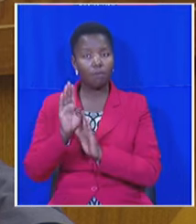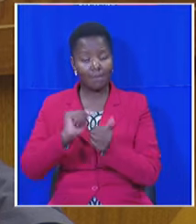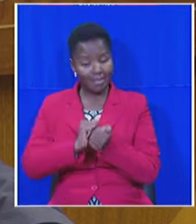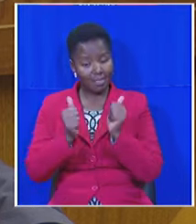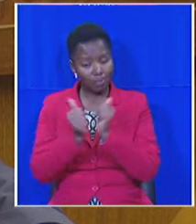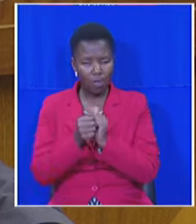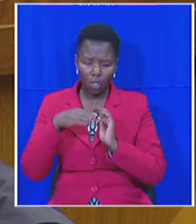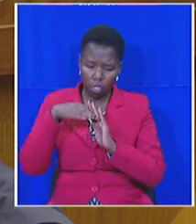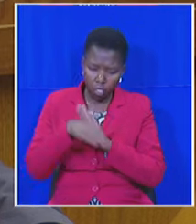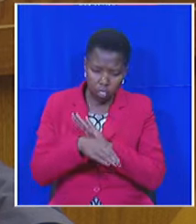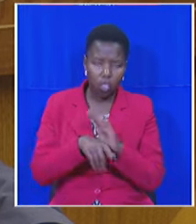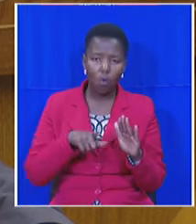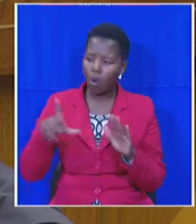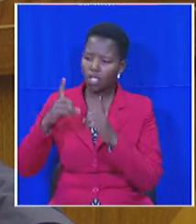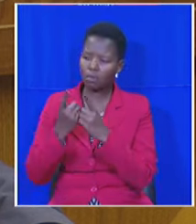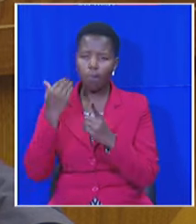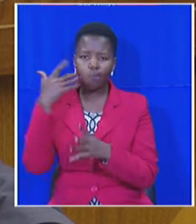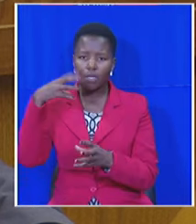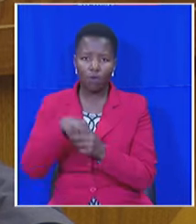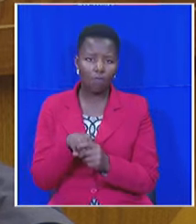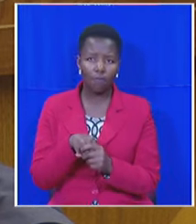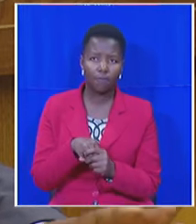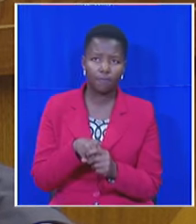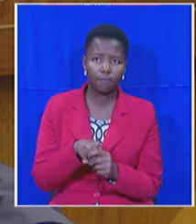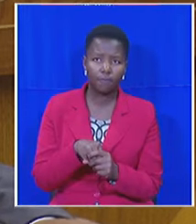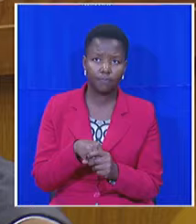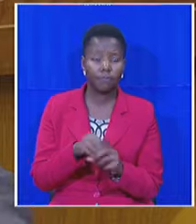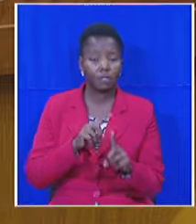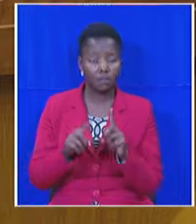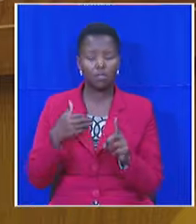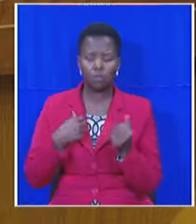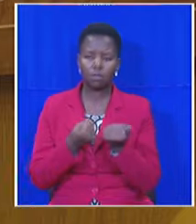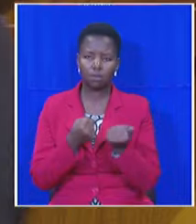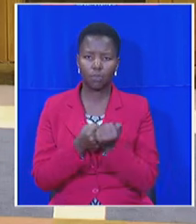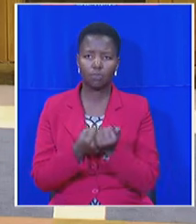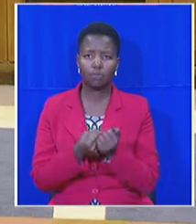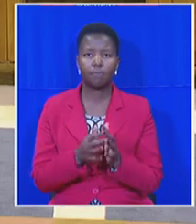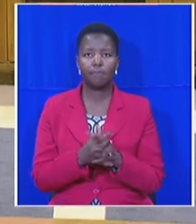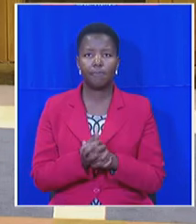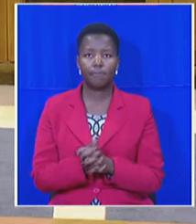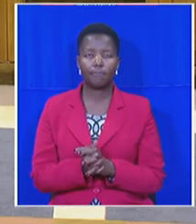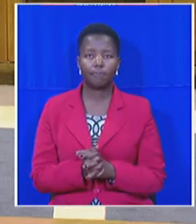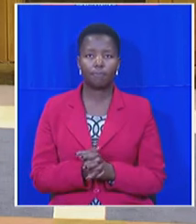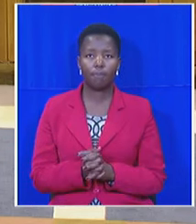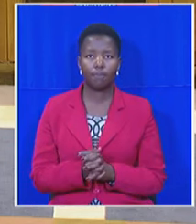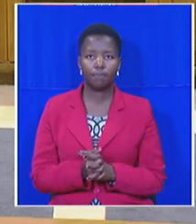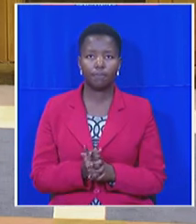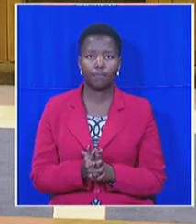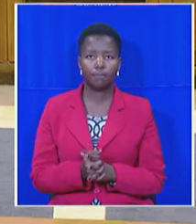because your department is just not coming to the party. However, UDM would still support. The